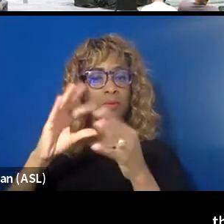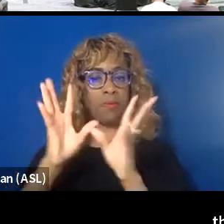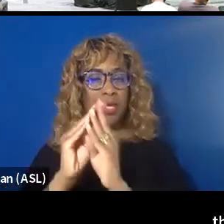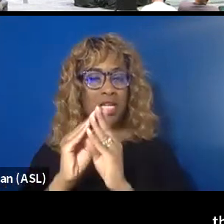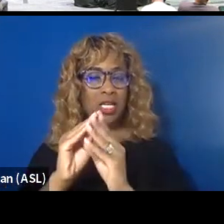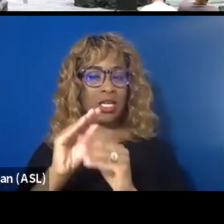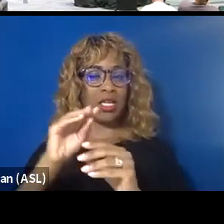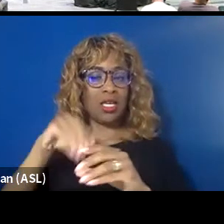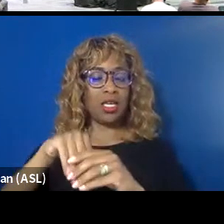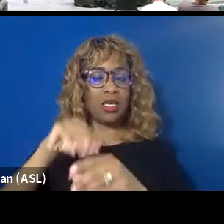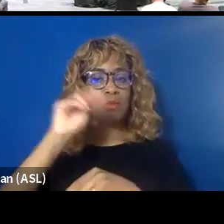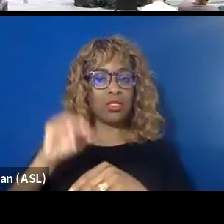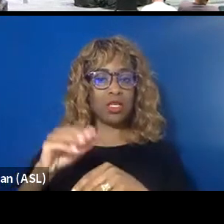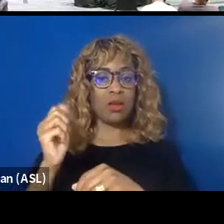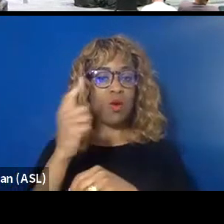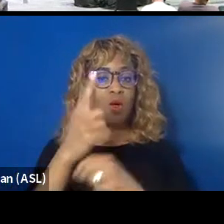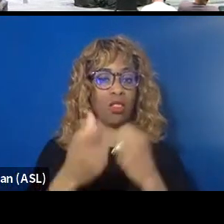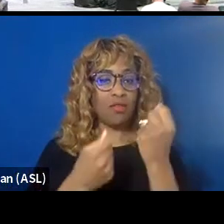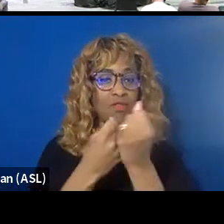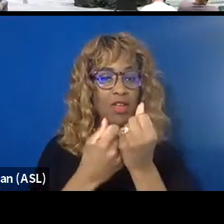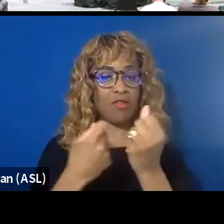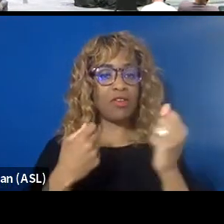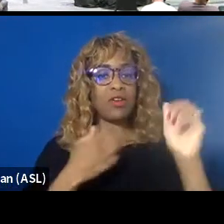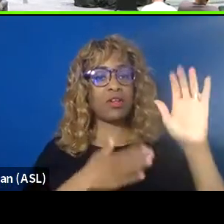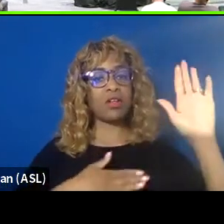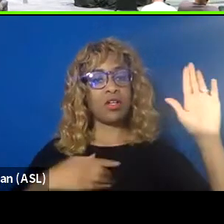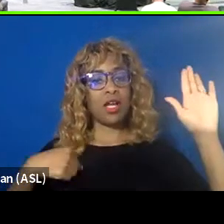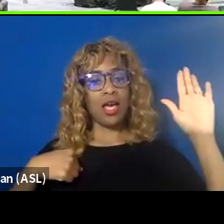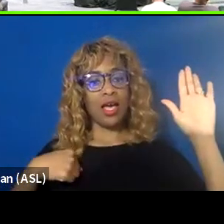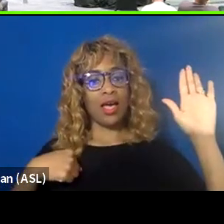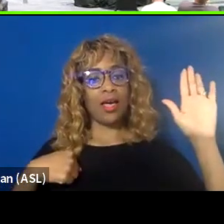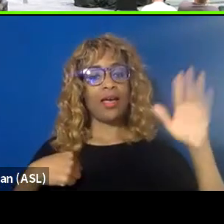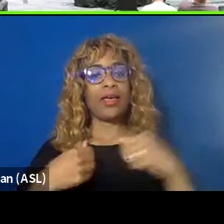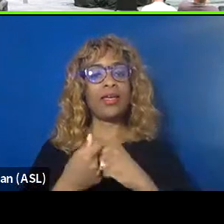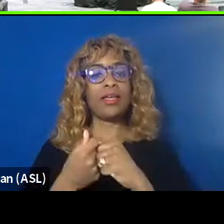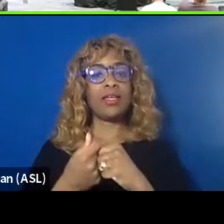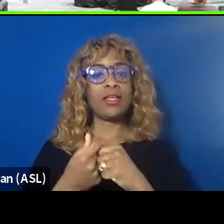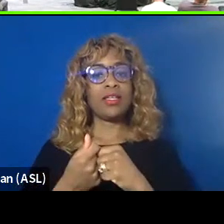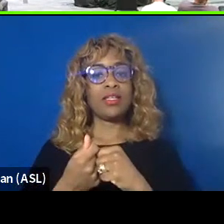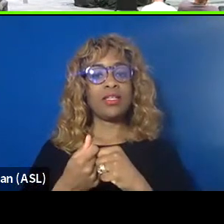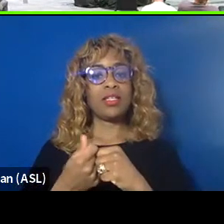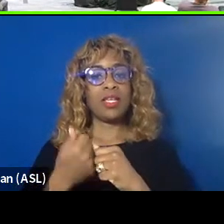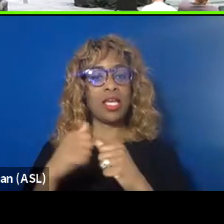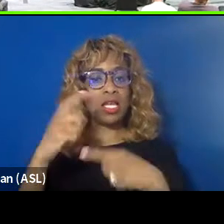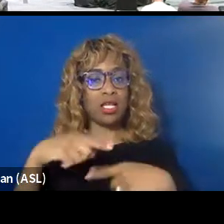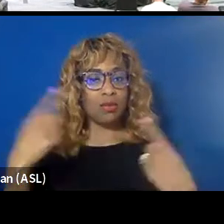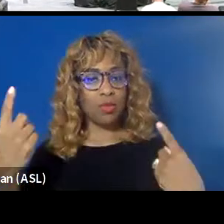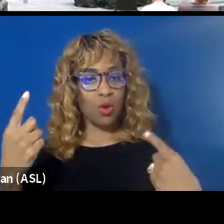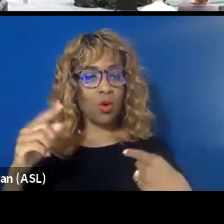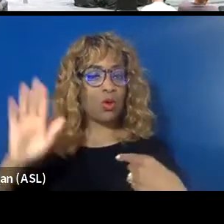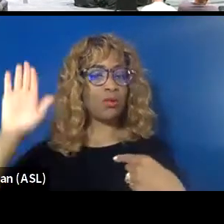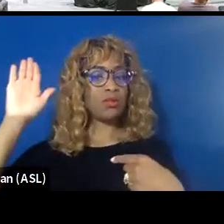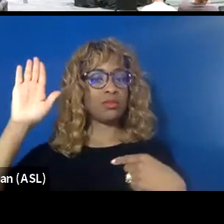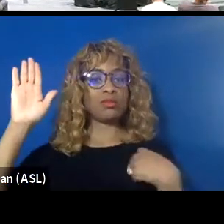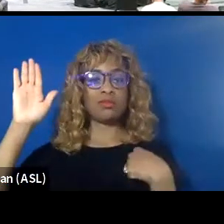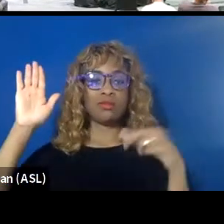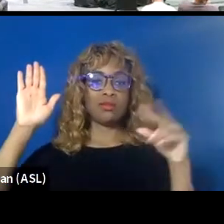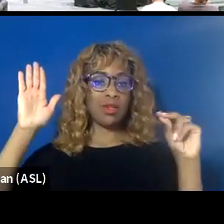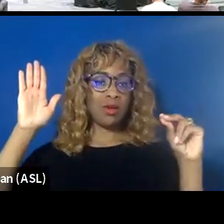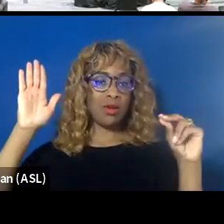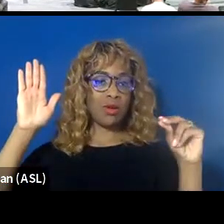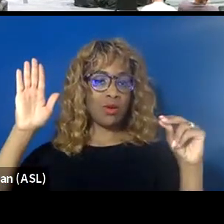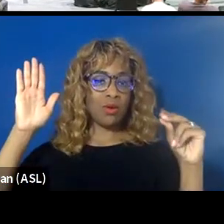favor, commissioners, please raise your hand and say aye. Aye. Aye. All opposed, raise your hand and say